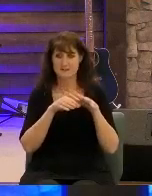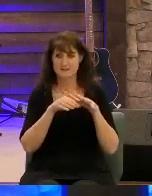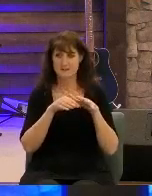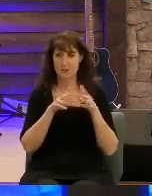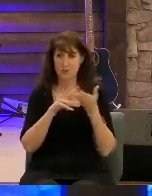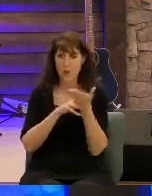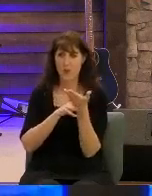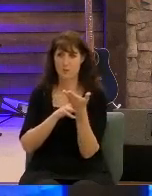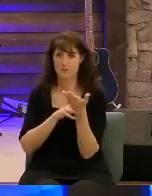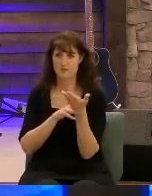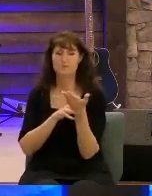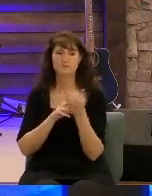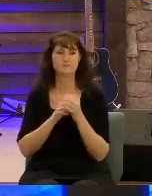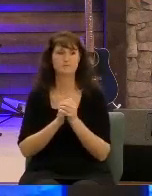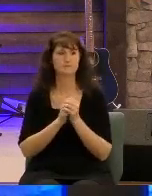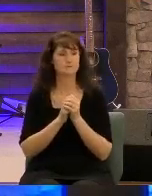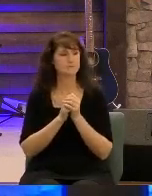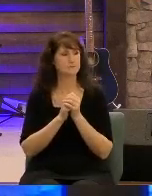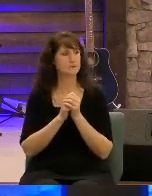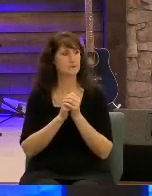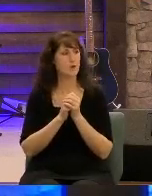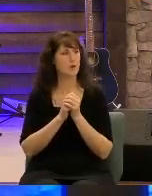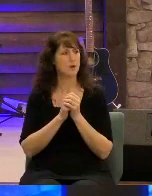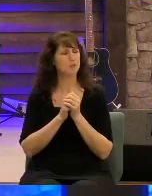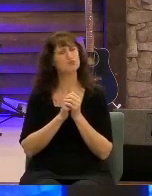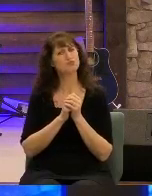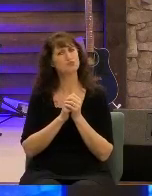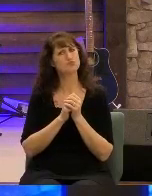throughout. Absolutely. Who?